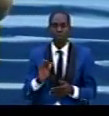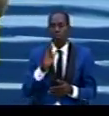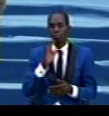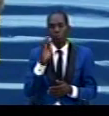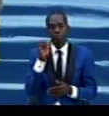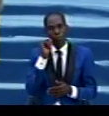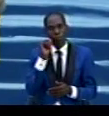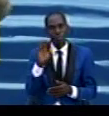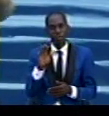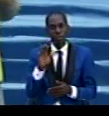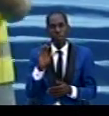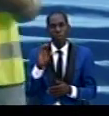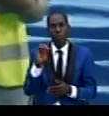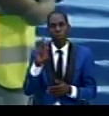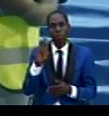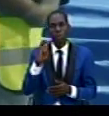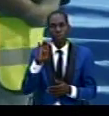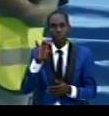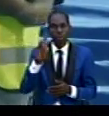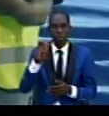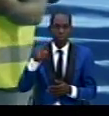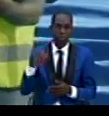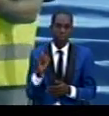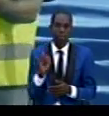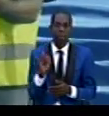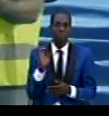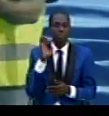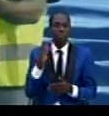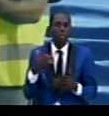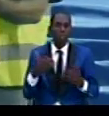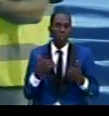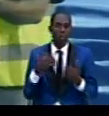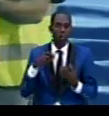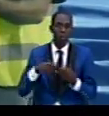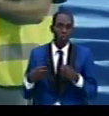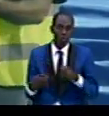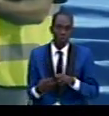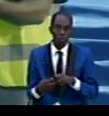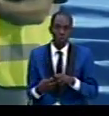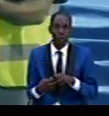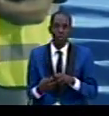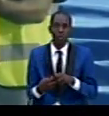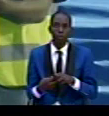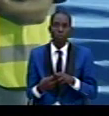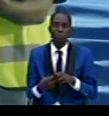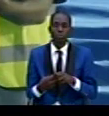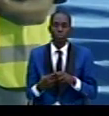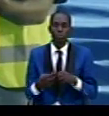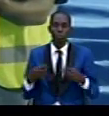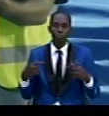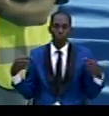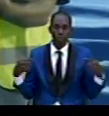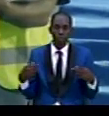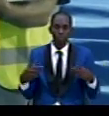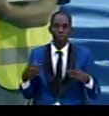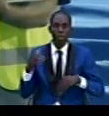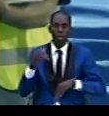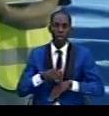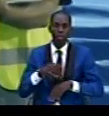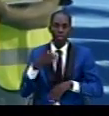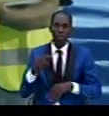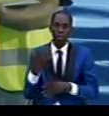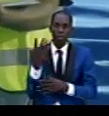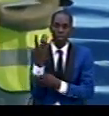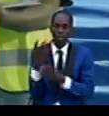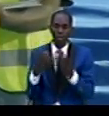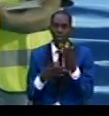been having what we call malhagia. That's muscle pains around her upper arms and shoulder. So she wants to